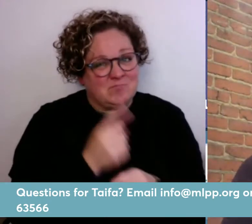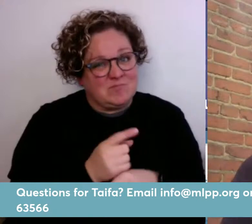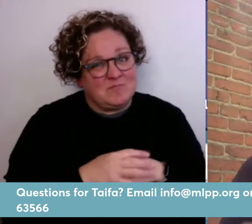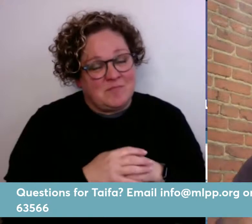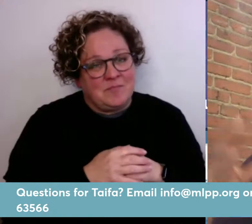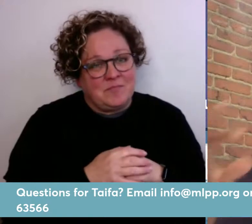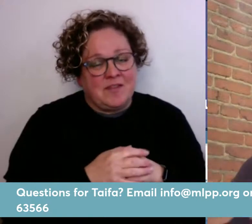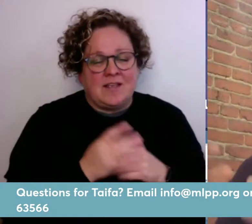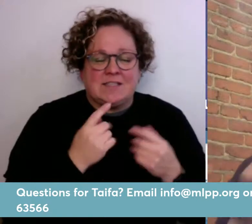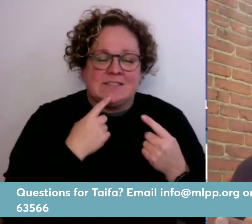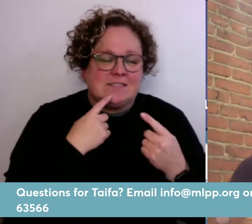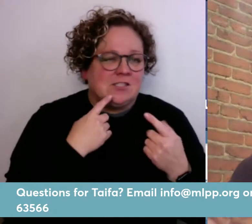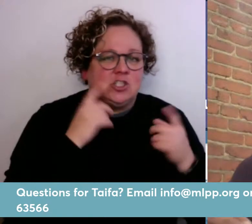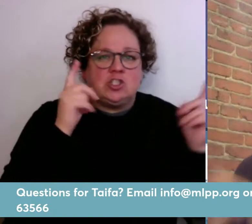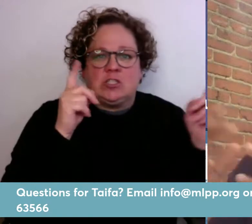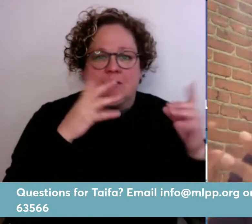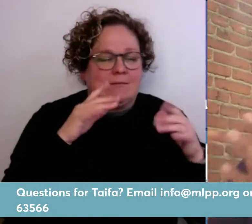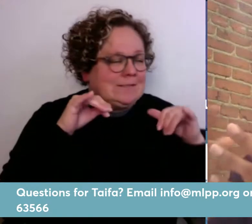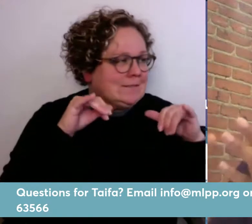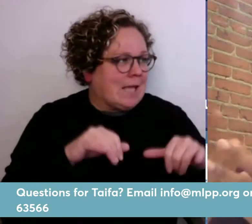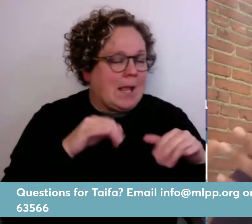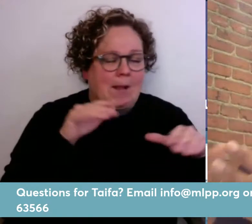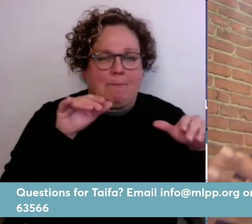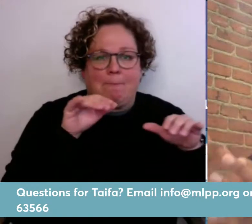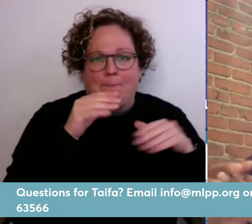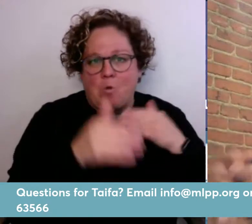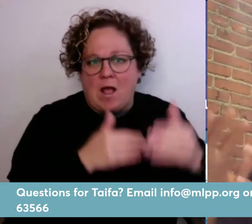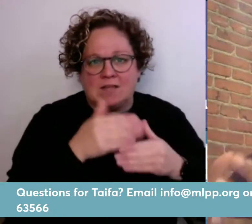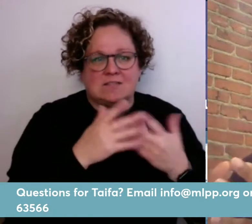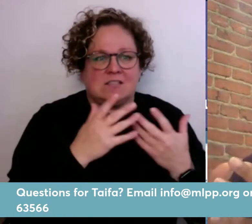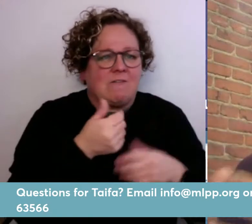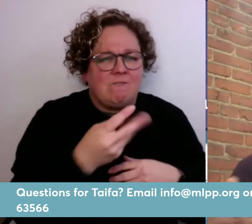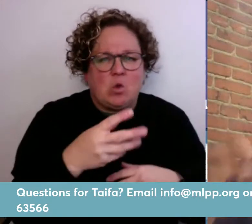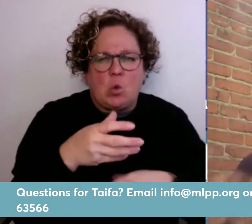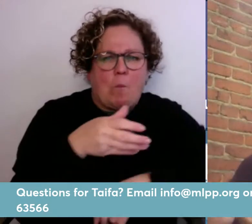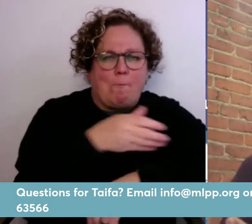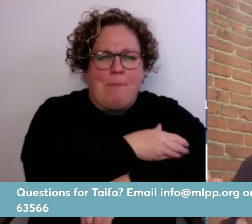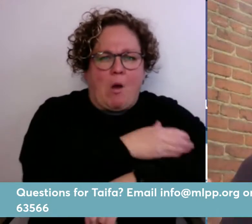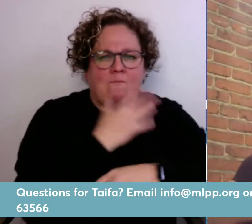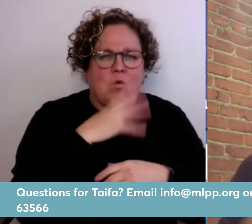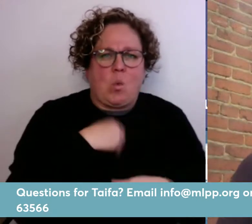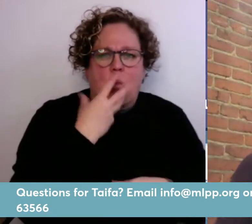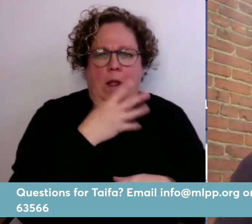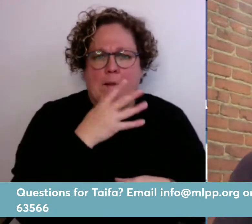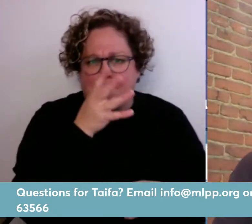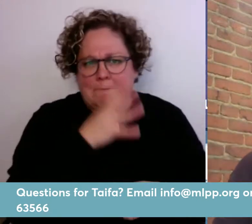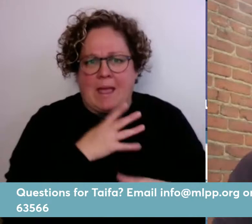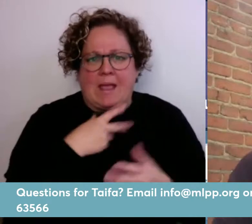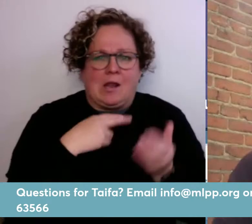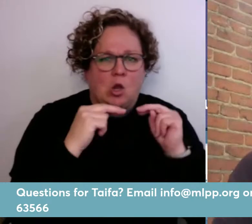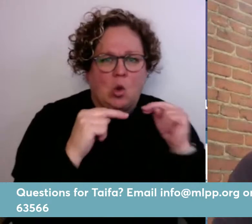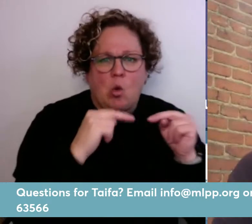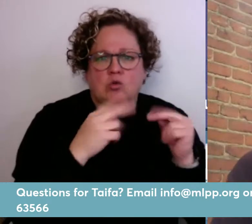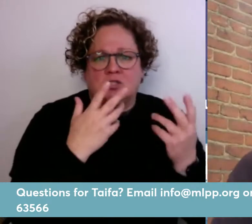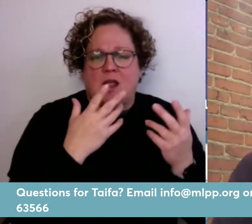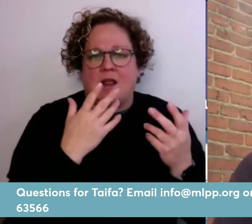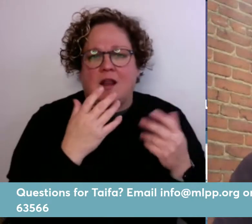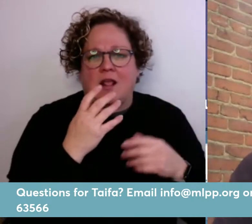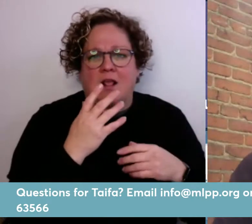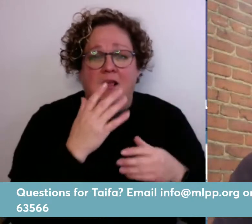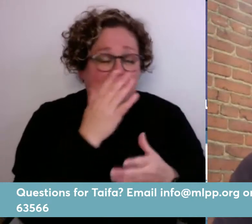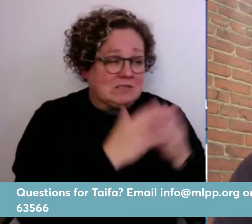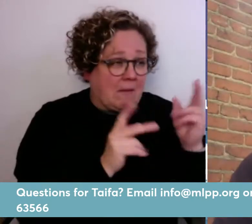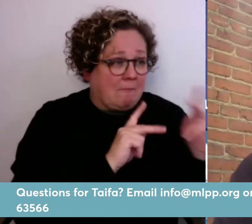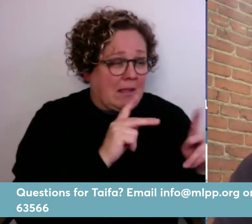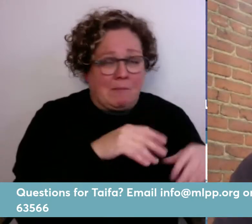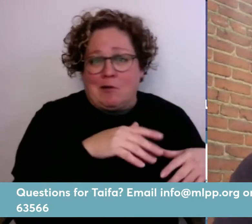tired process of a few powerful white men negotiating a deal that sacrifices the needs of some people for the